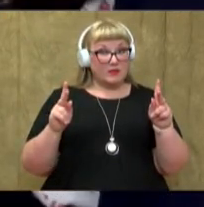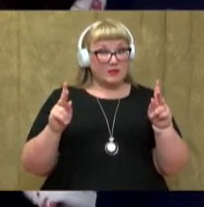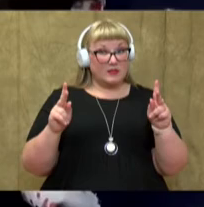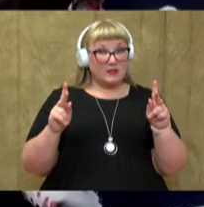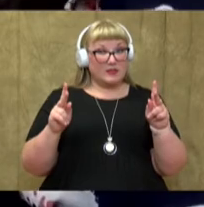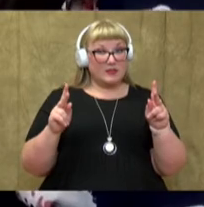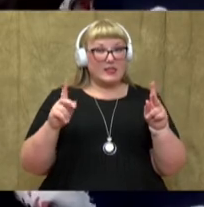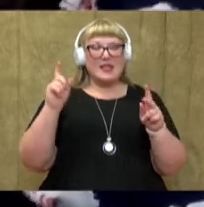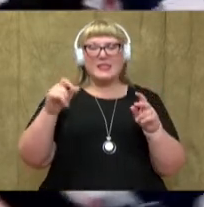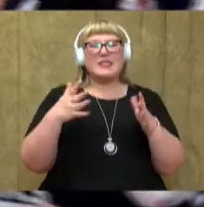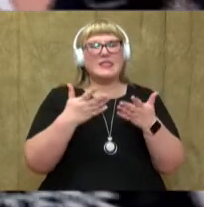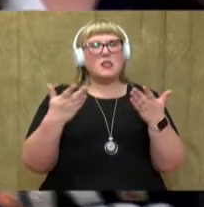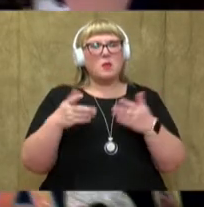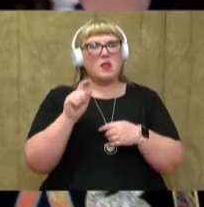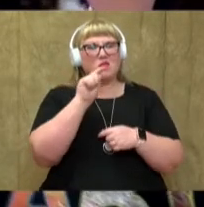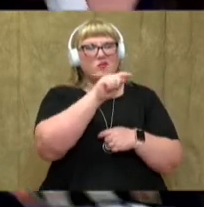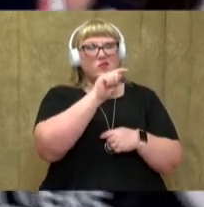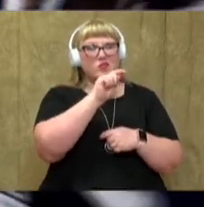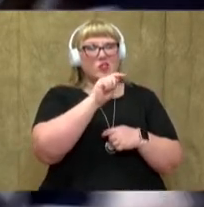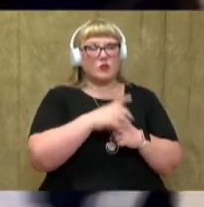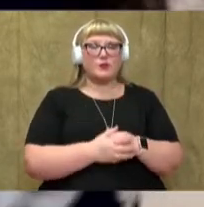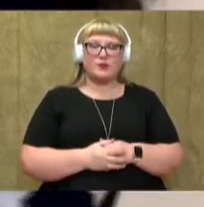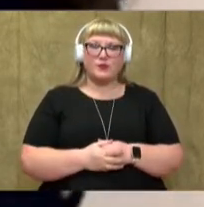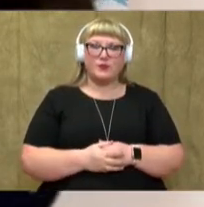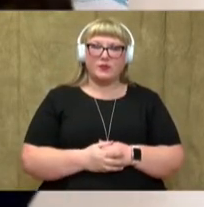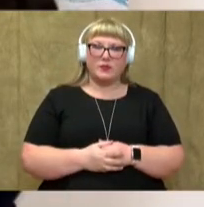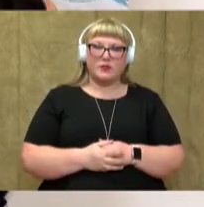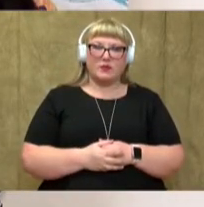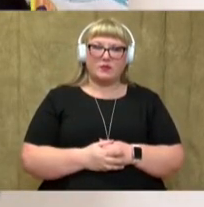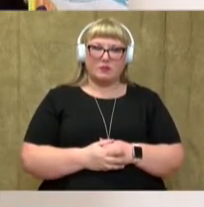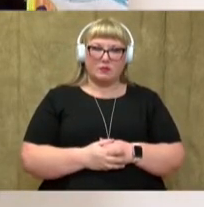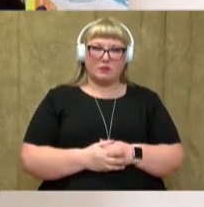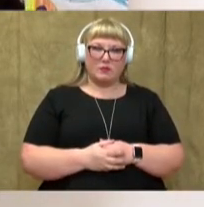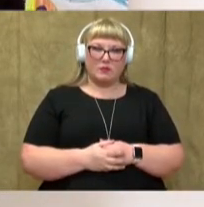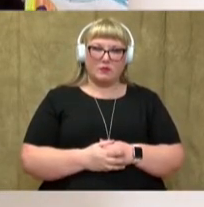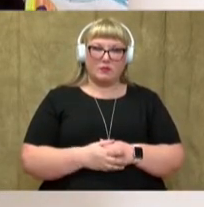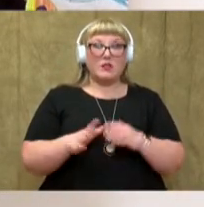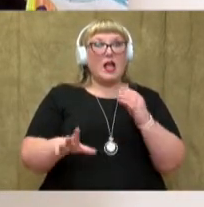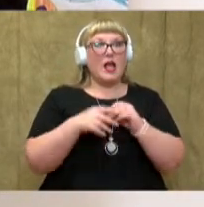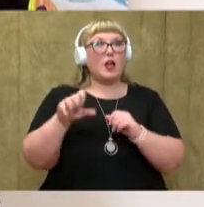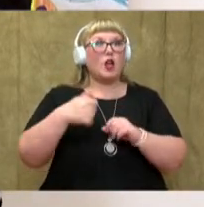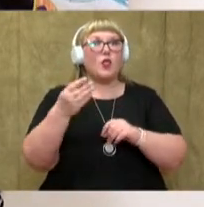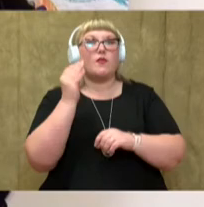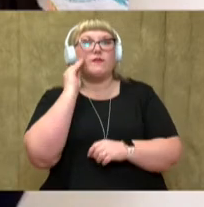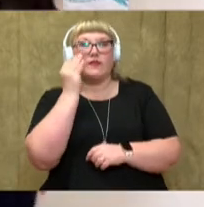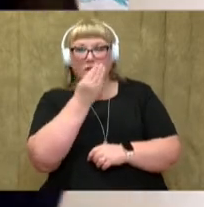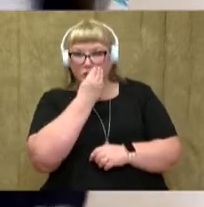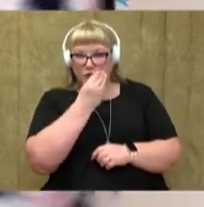need something over here. So I'm gonna add another flower up here.